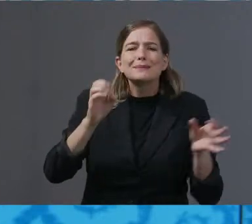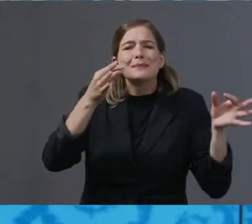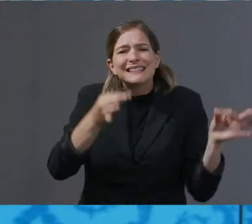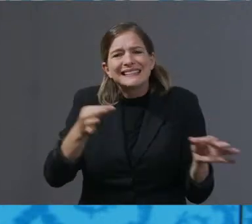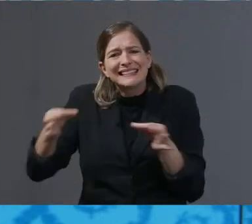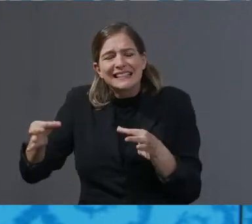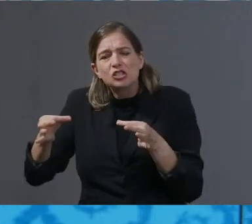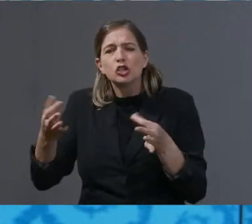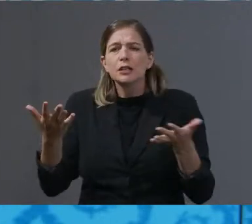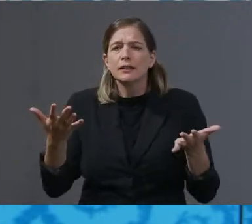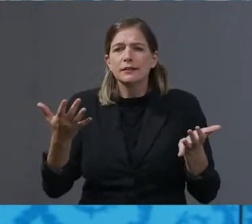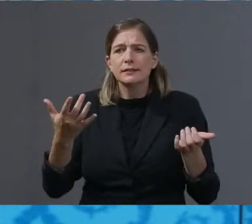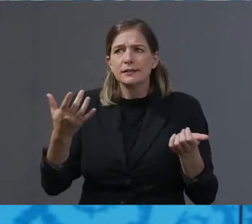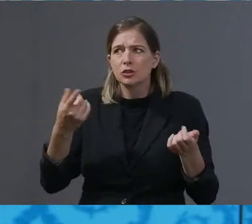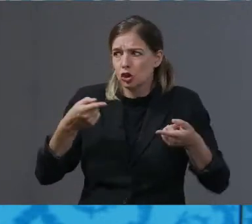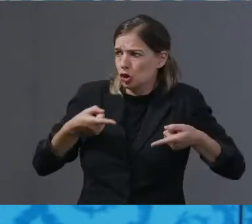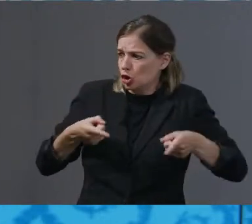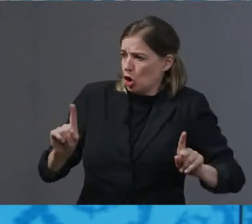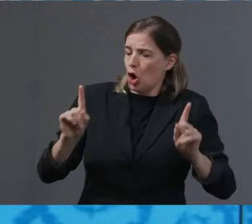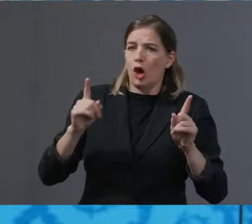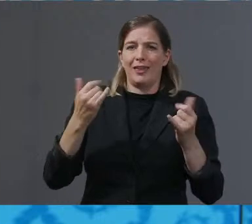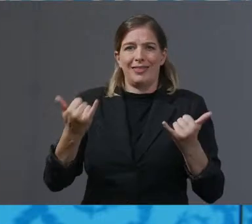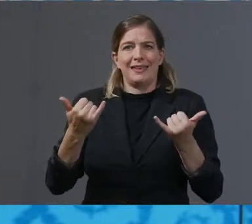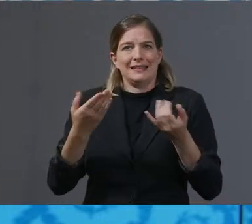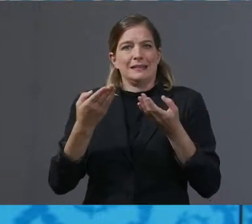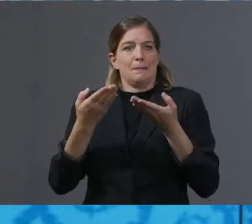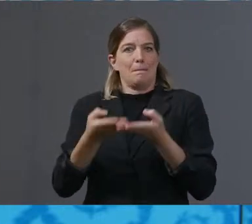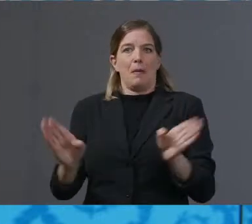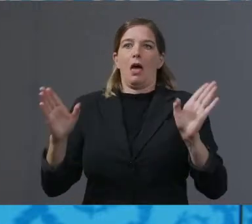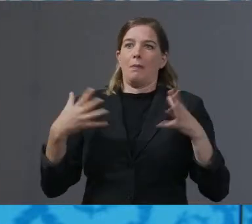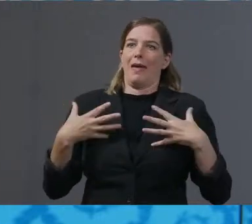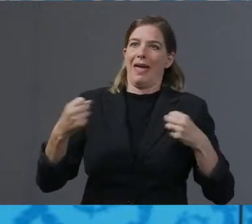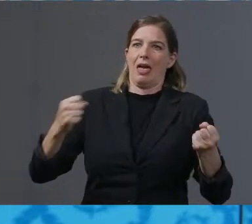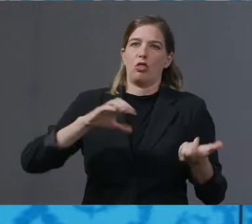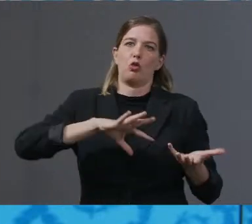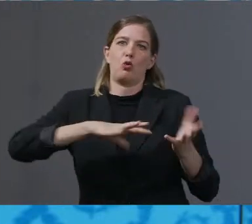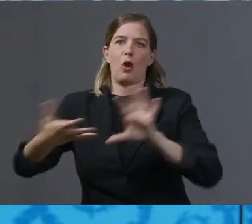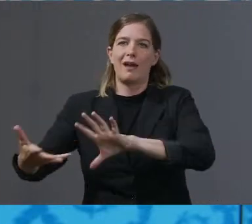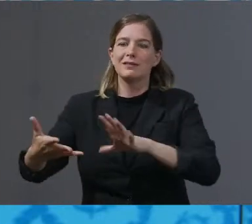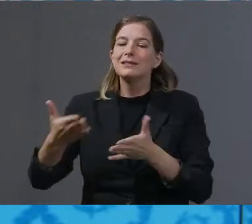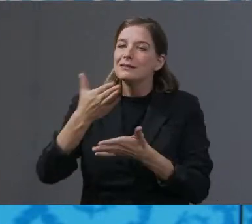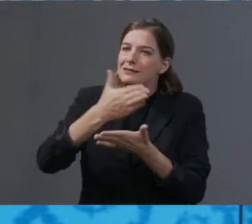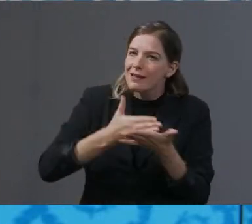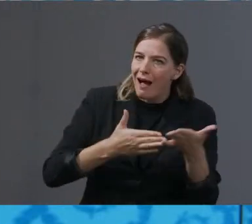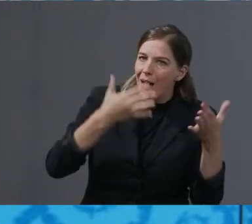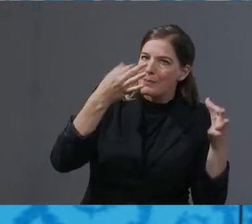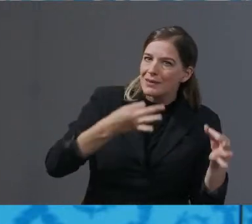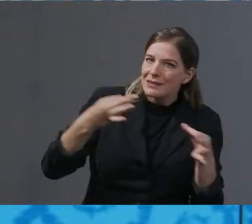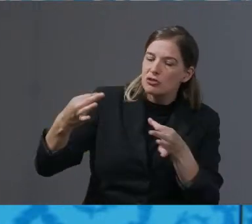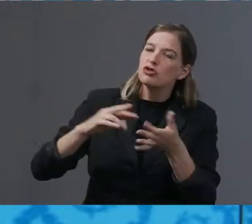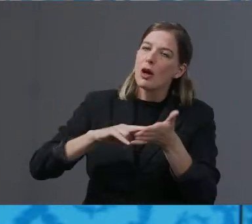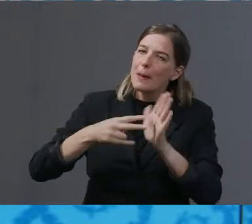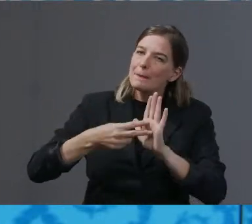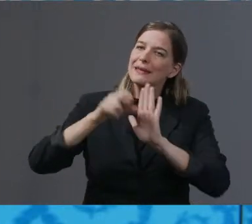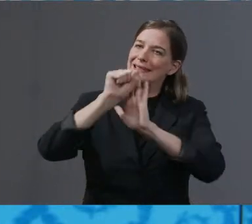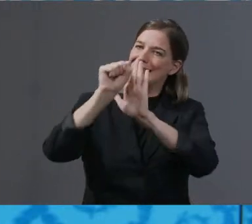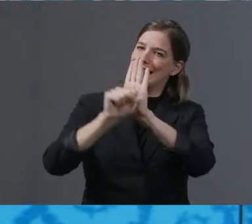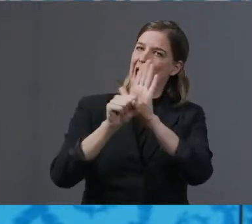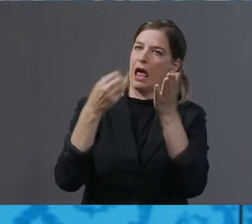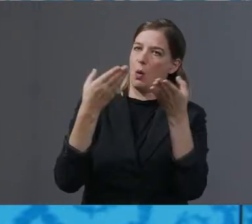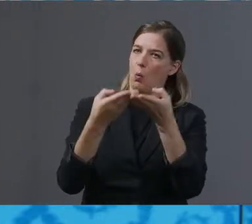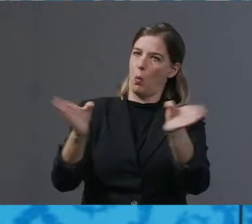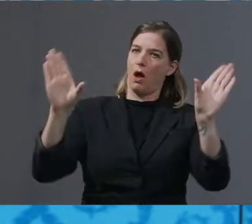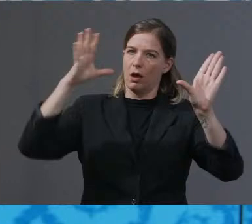crisis. Some of them may lend themselves to a statewide directive. This one lent